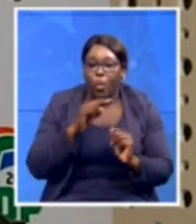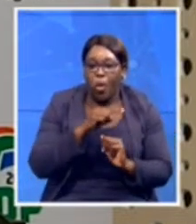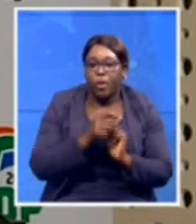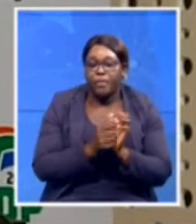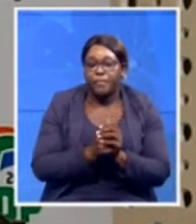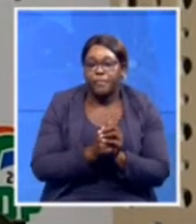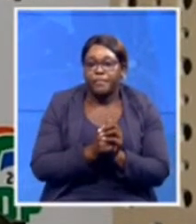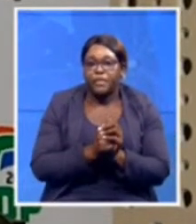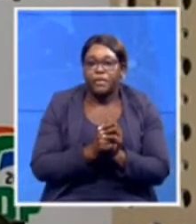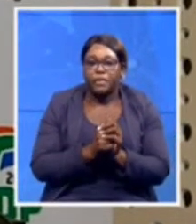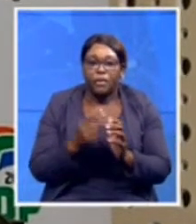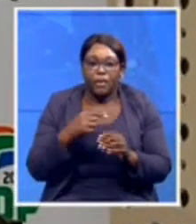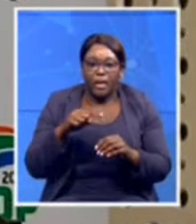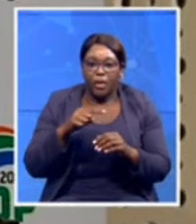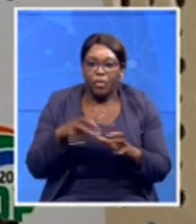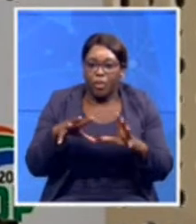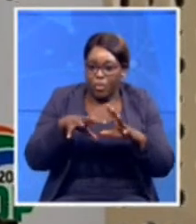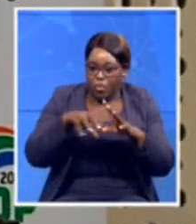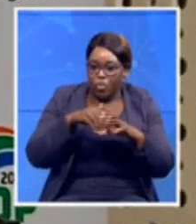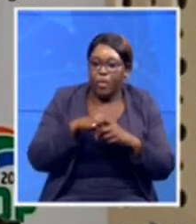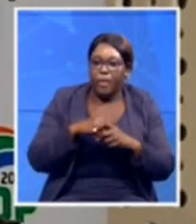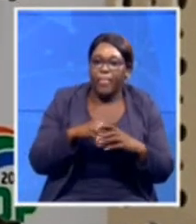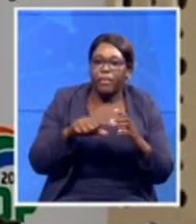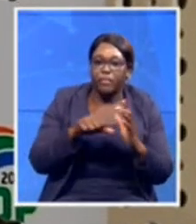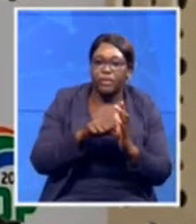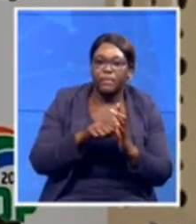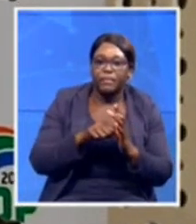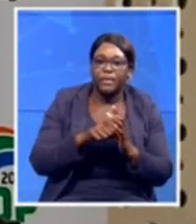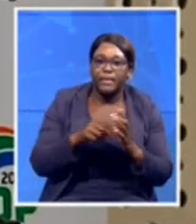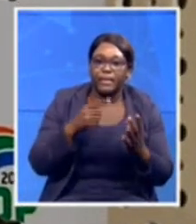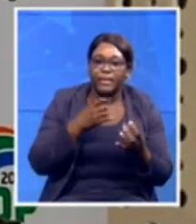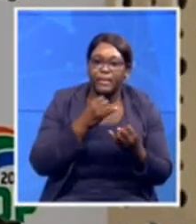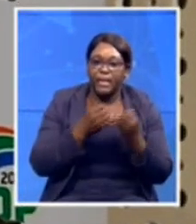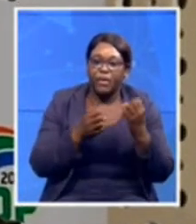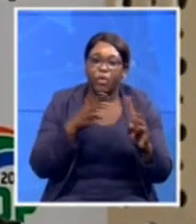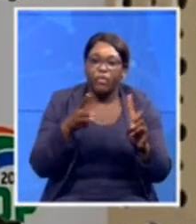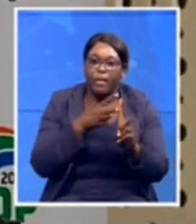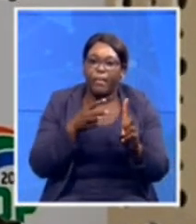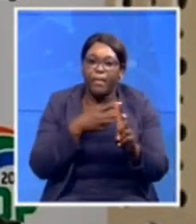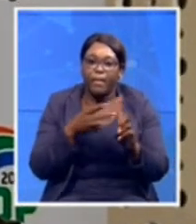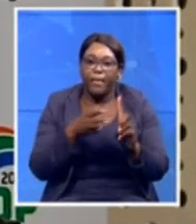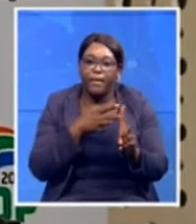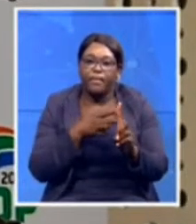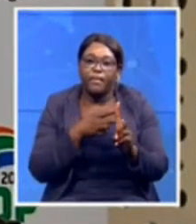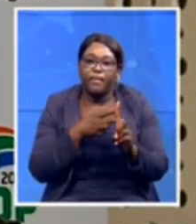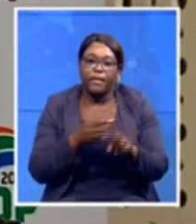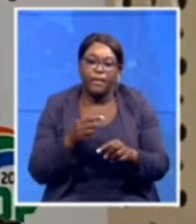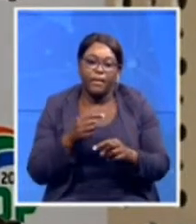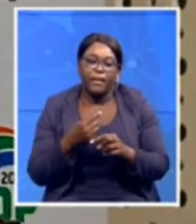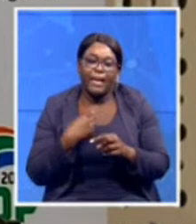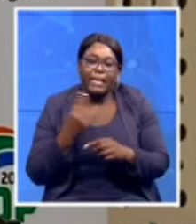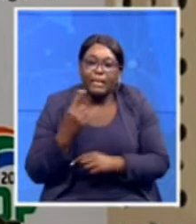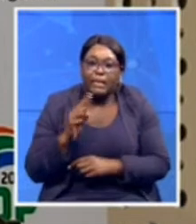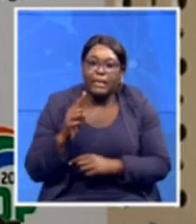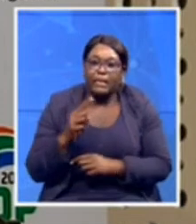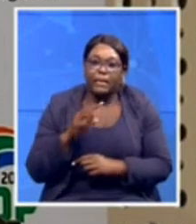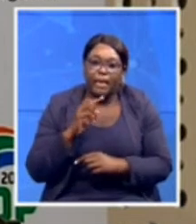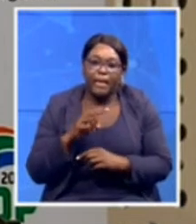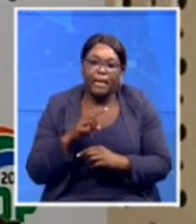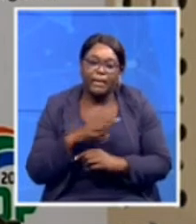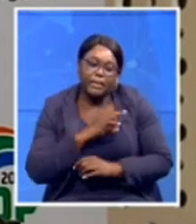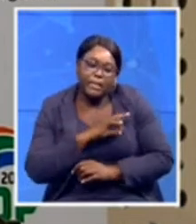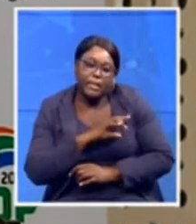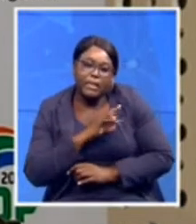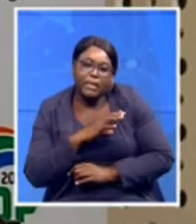war, incitement of imminent violence, and like I said, what we colloquially refer to as hate speech. The moment that appears on social